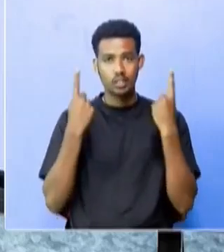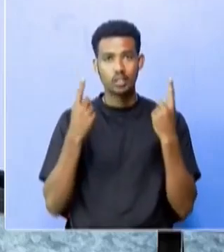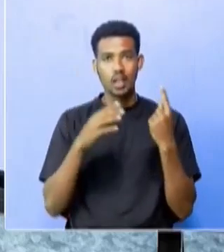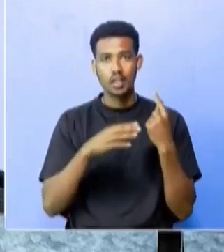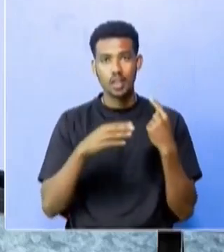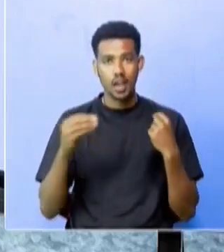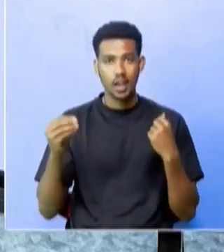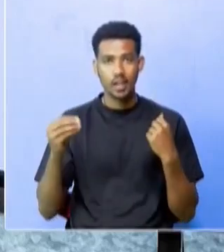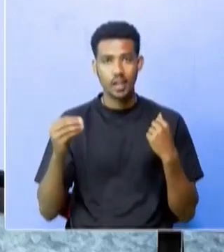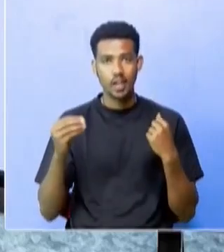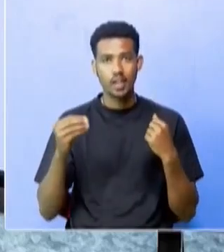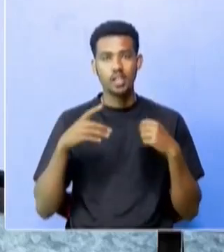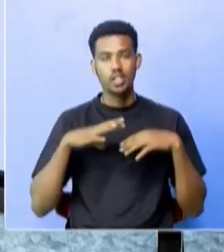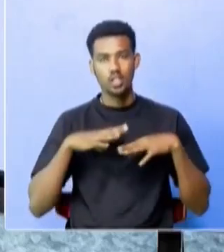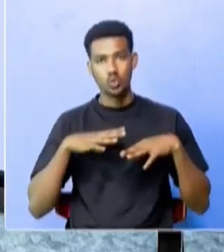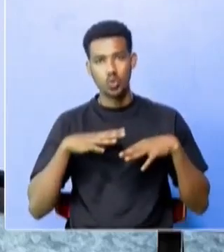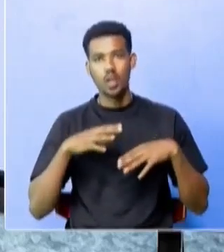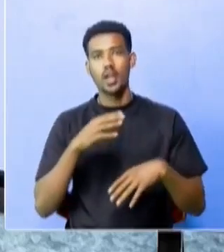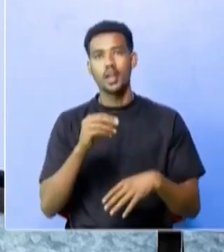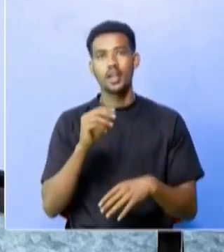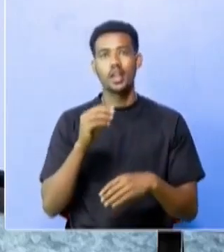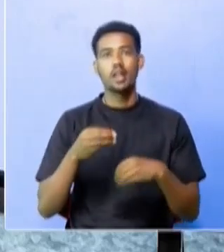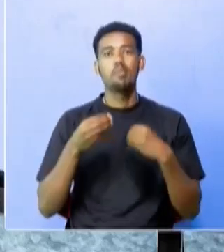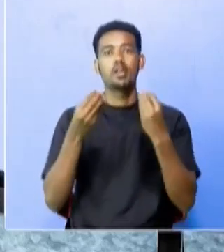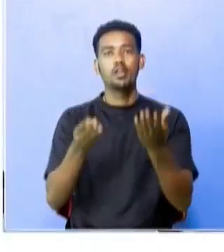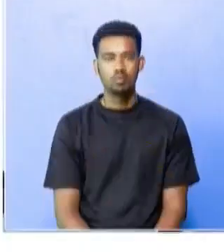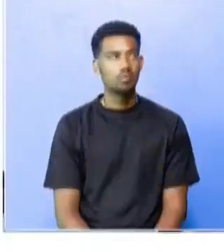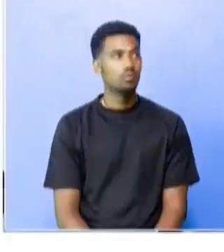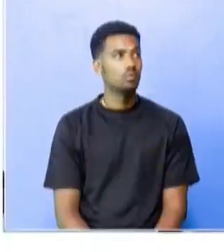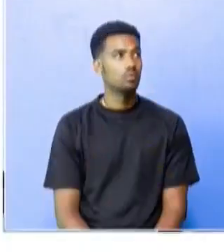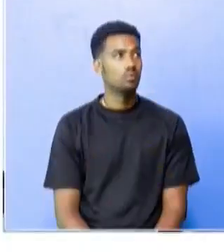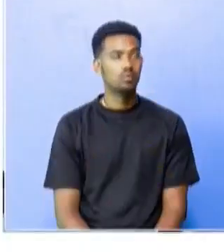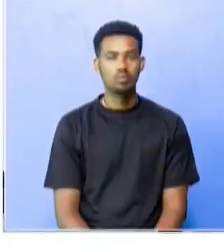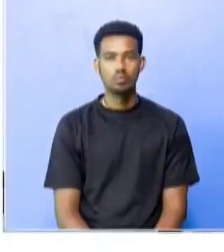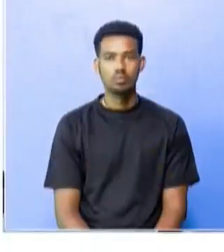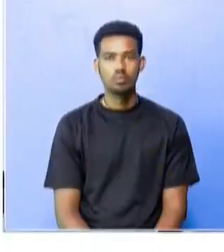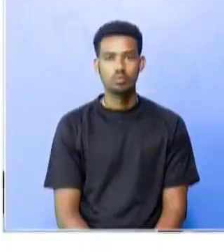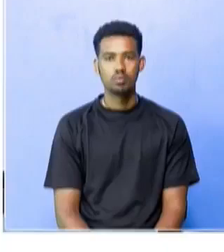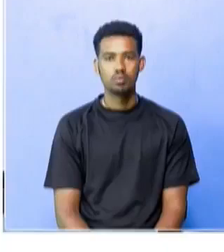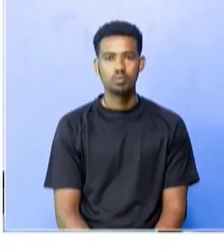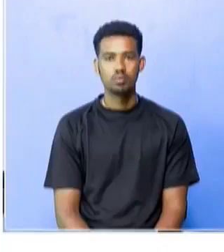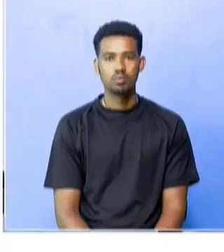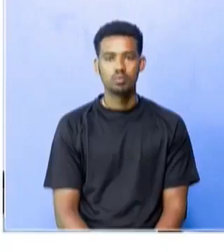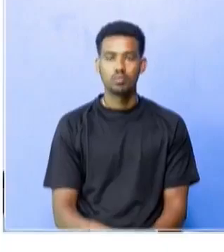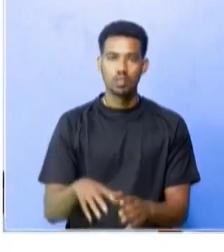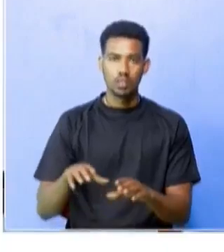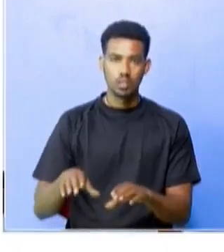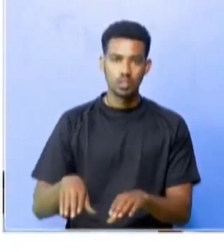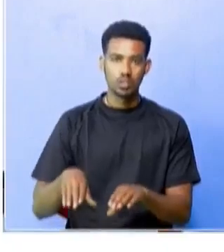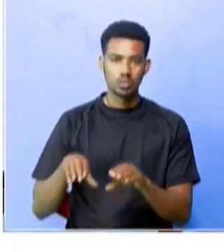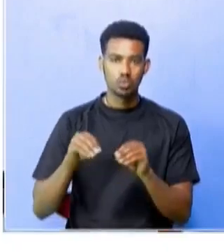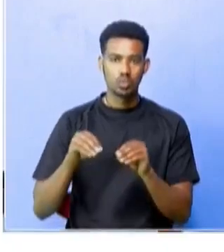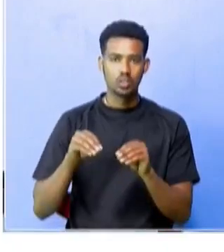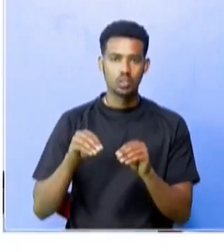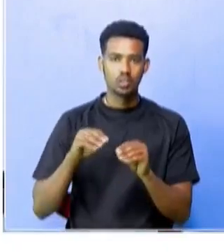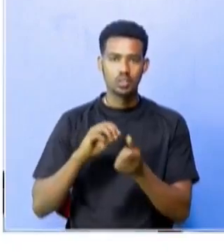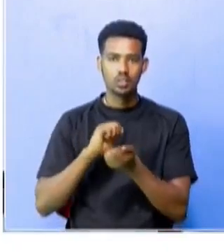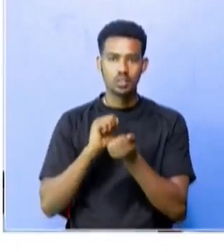you one activity and let us practice together. So, students, change.